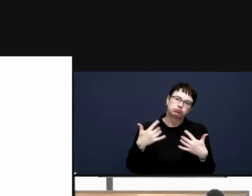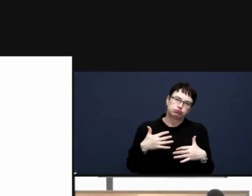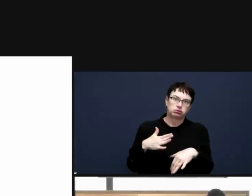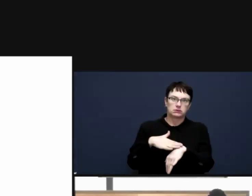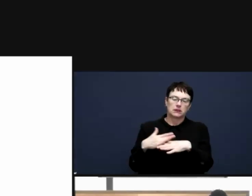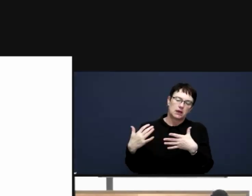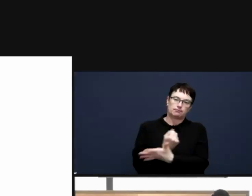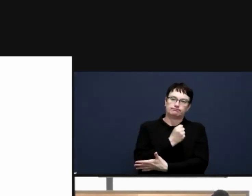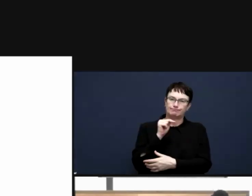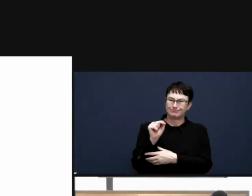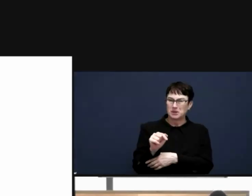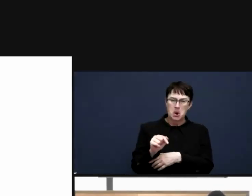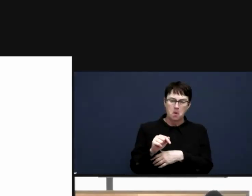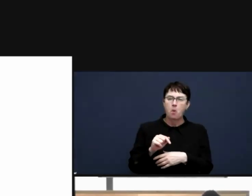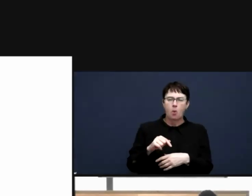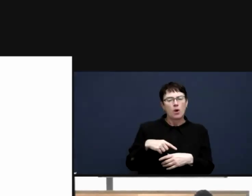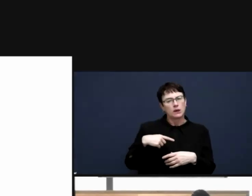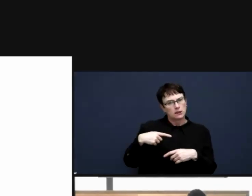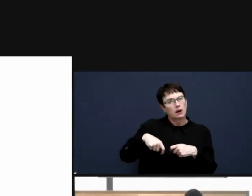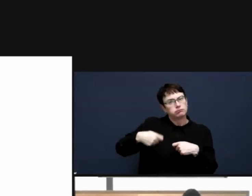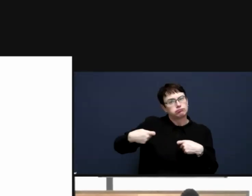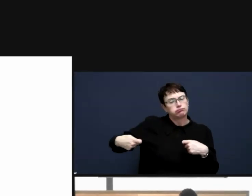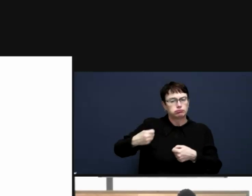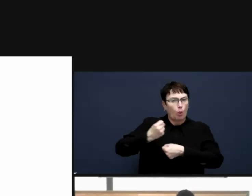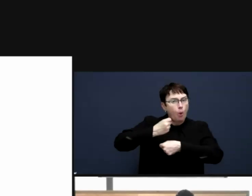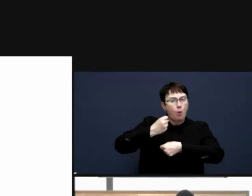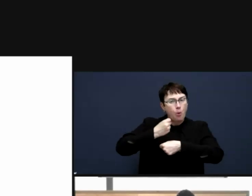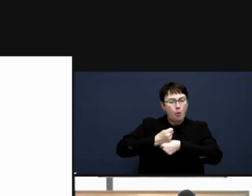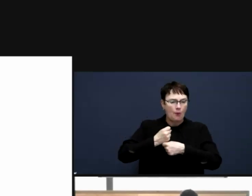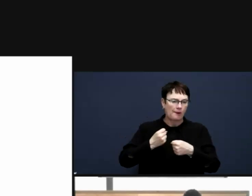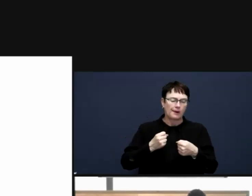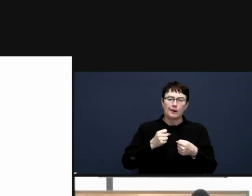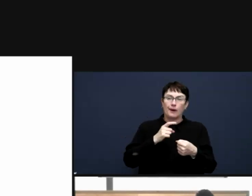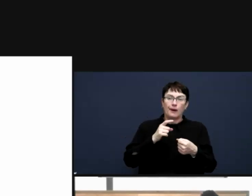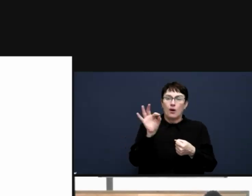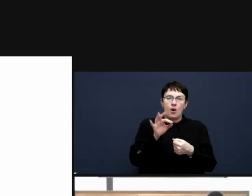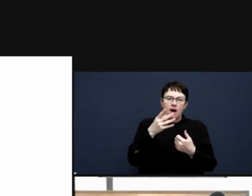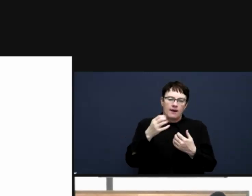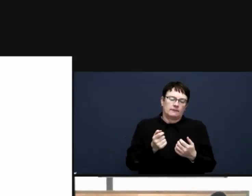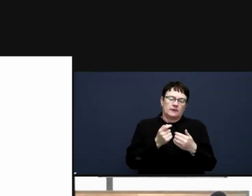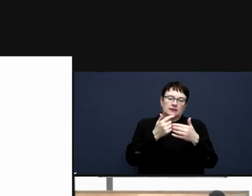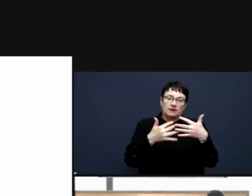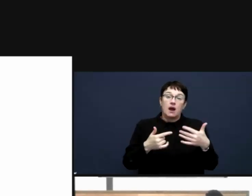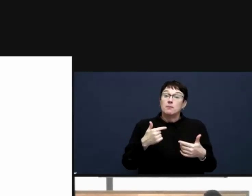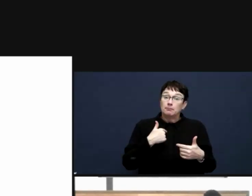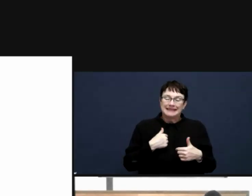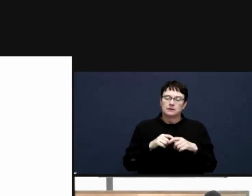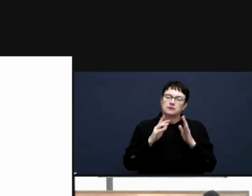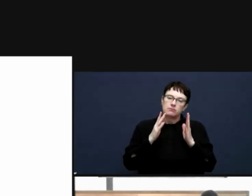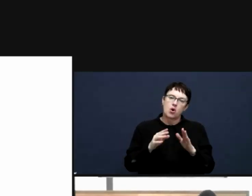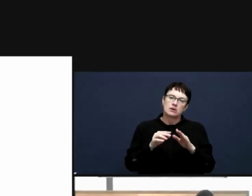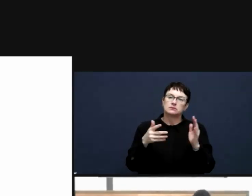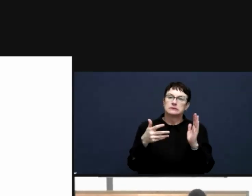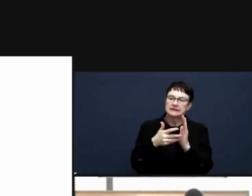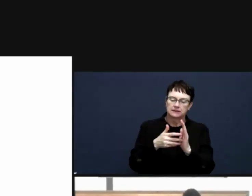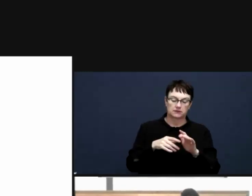test with the different assistive technologies. For example, we test with keyboard, text scaling, and screen